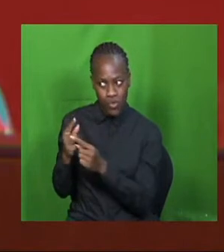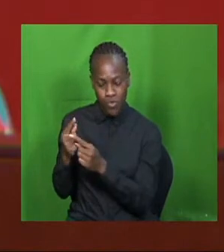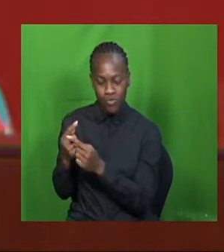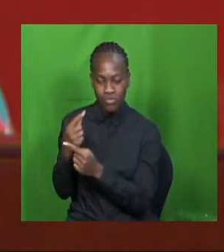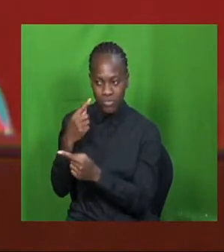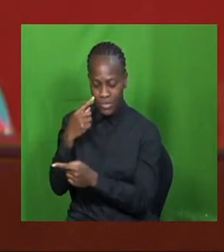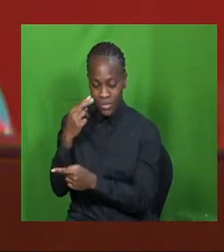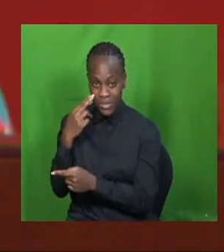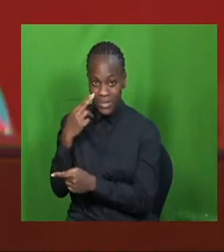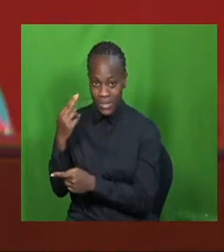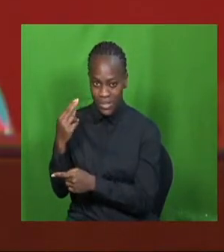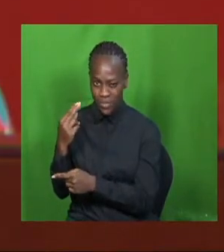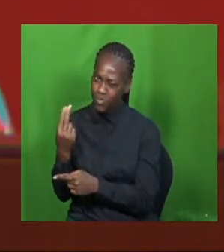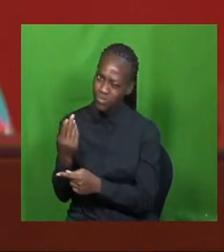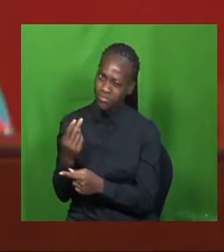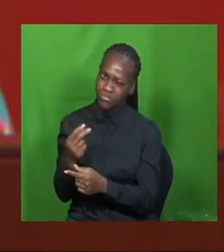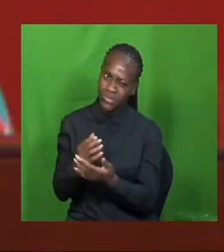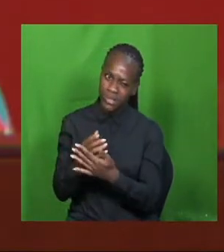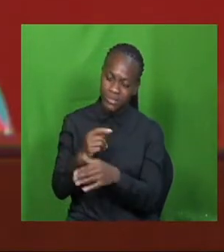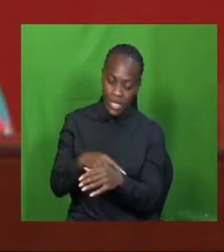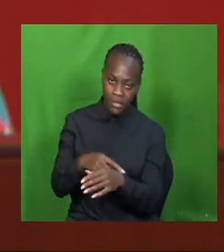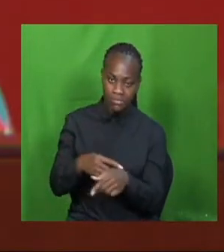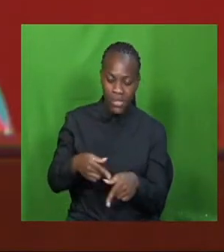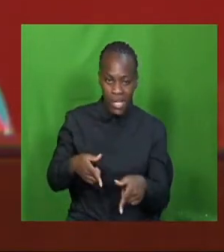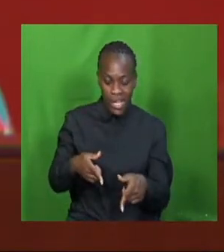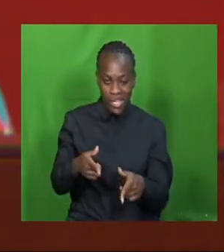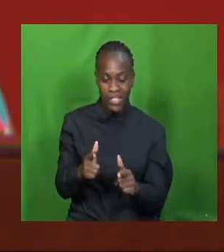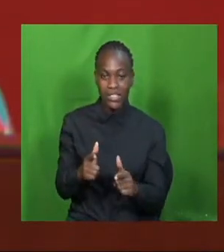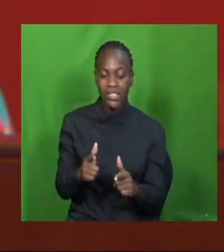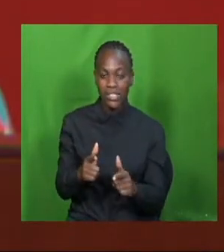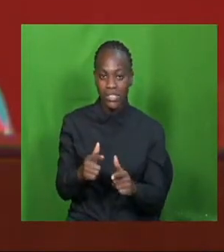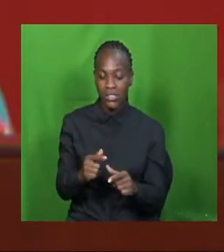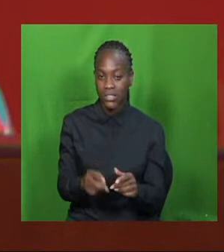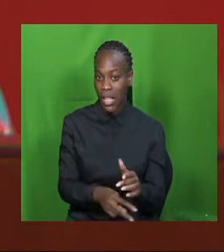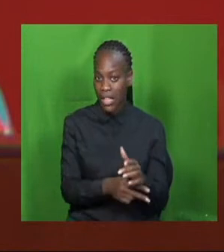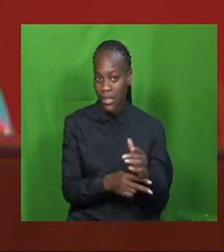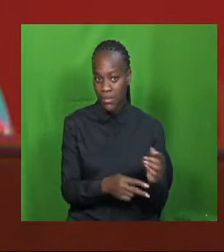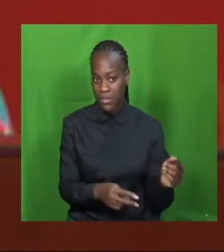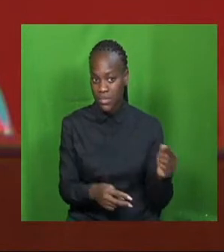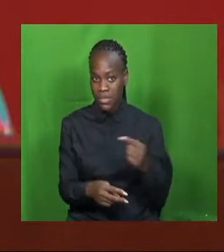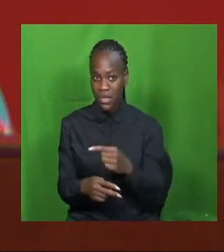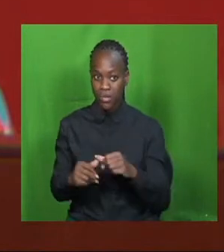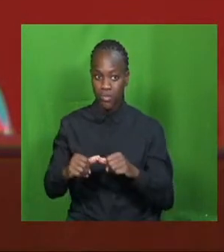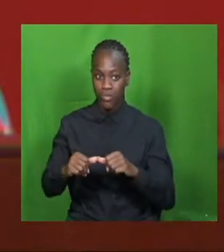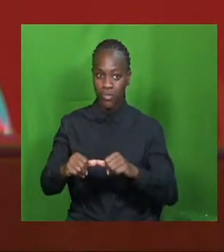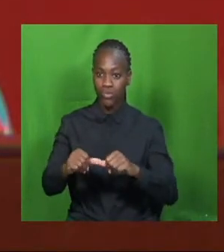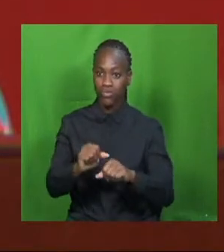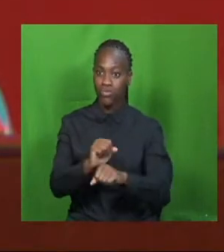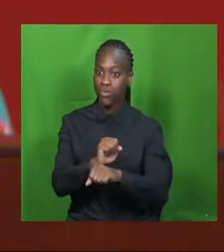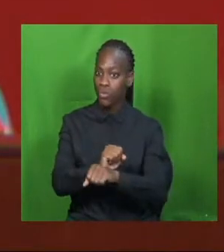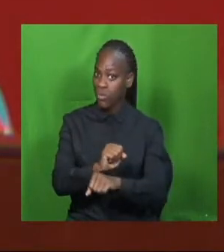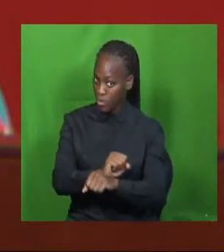I may have to hand over to my deputies to continue with proceedings if need